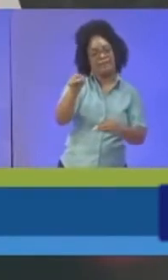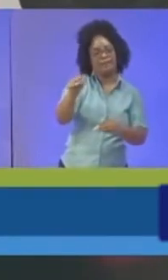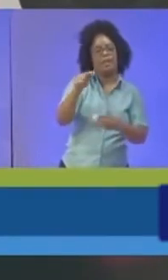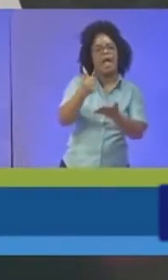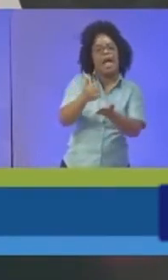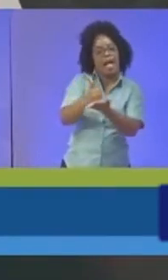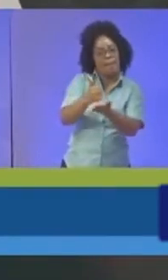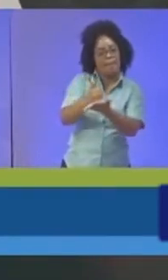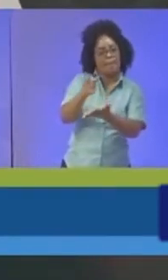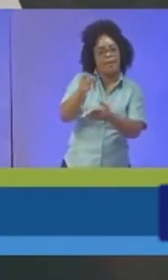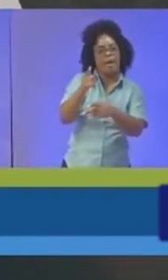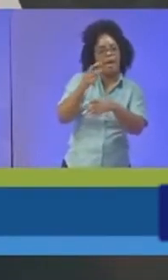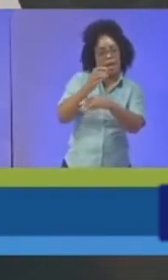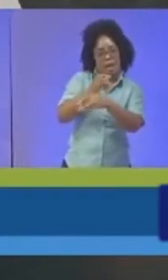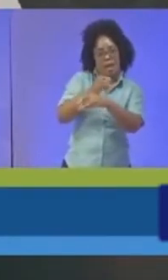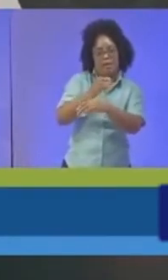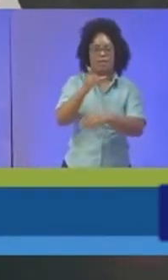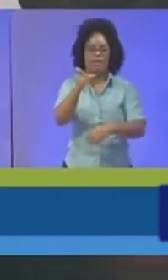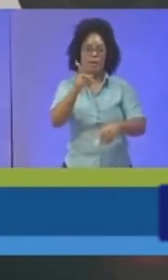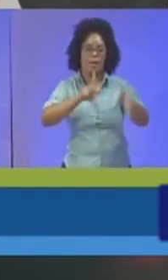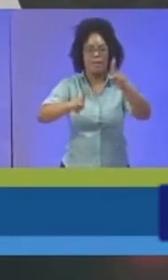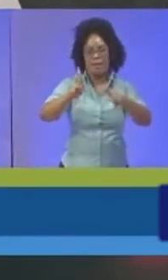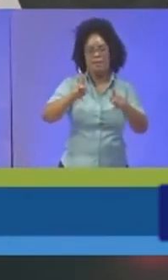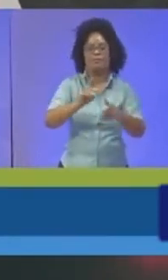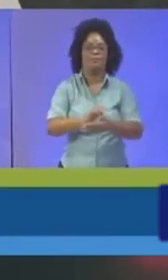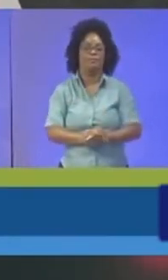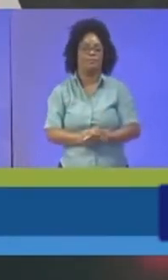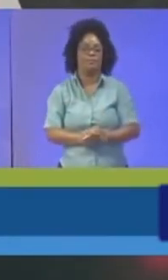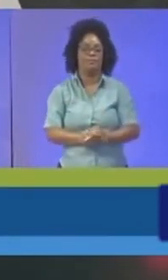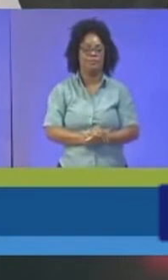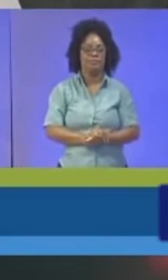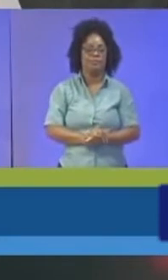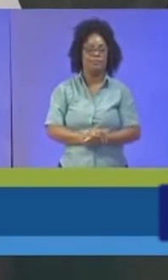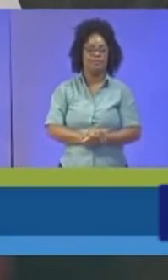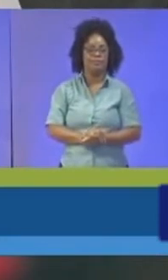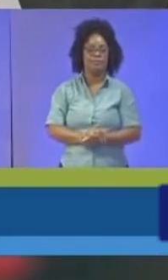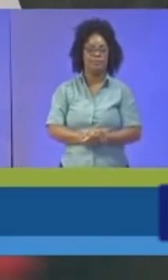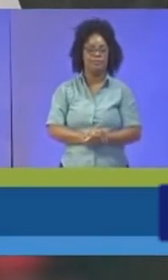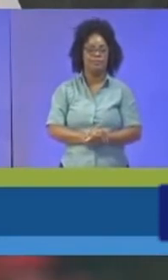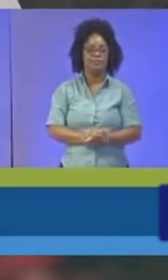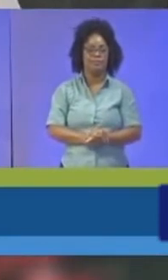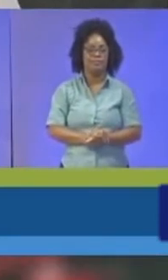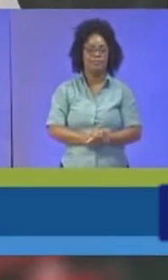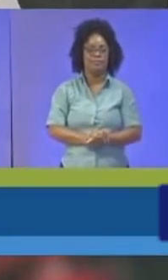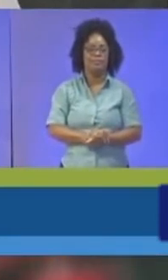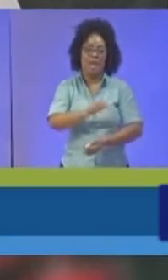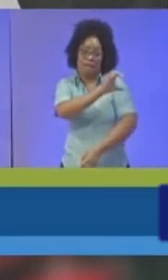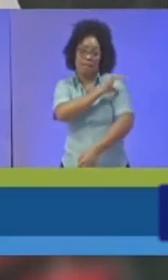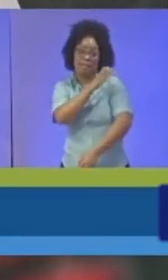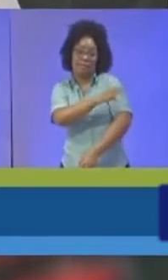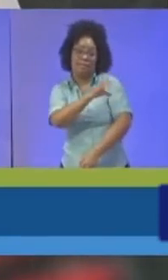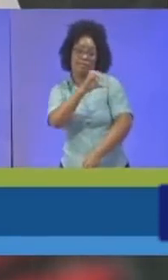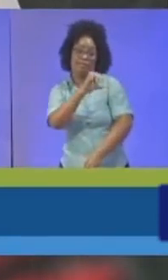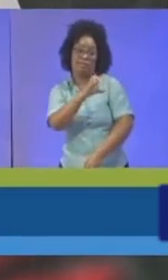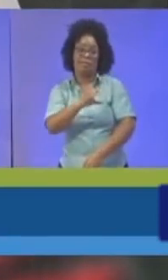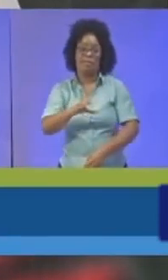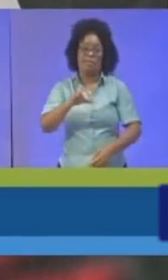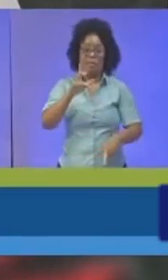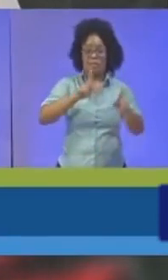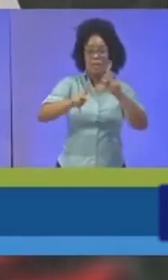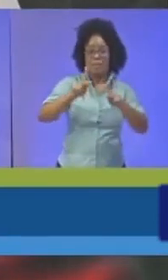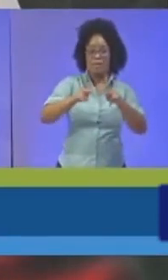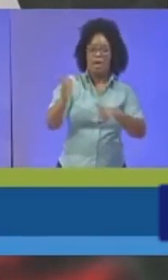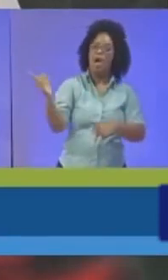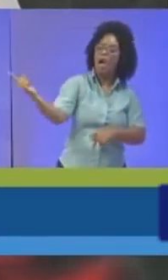So our long COVID clinic really was conceptualized as a one-stop solution shop where patients could come within 1